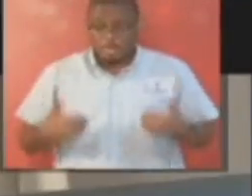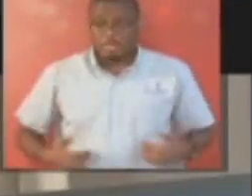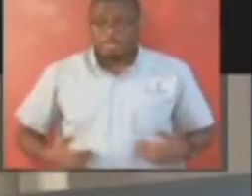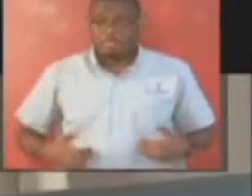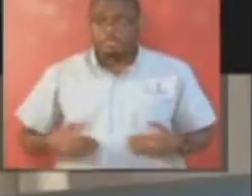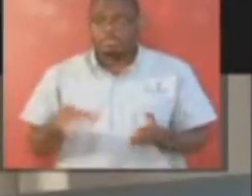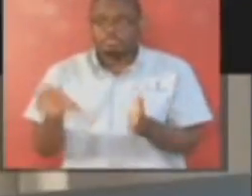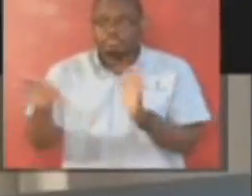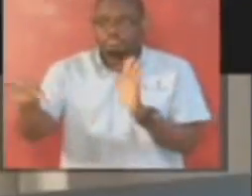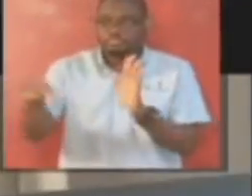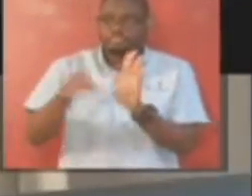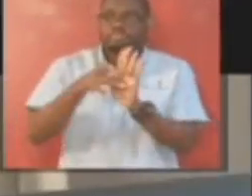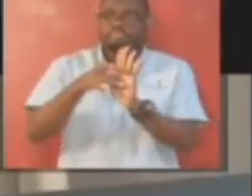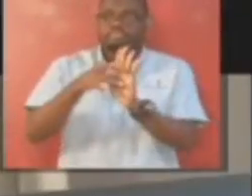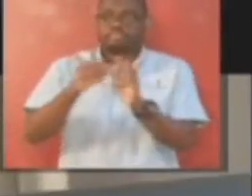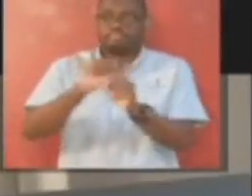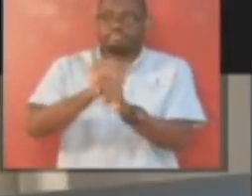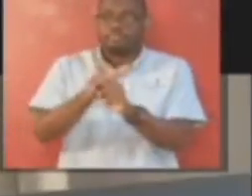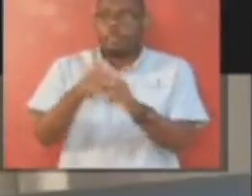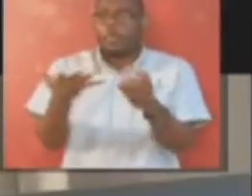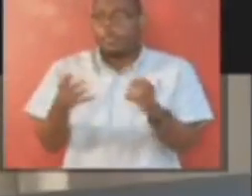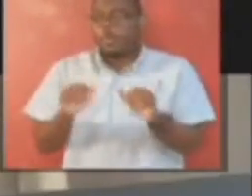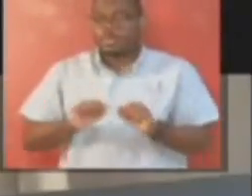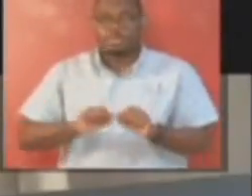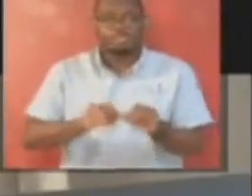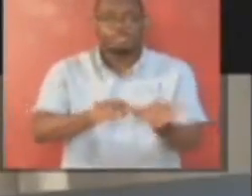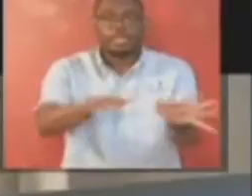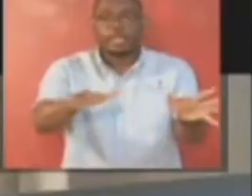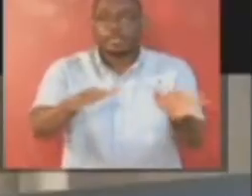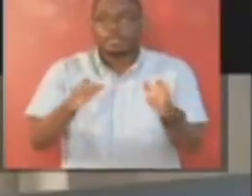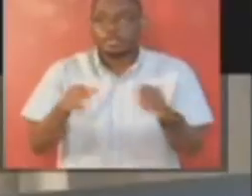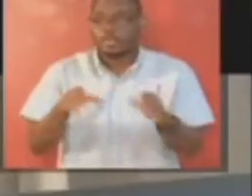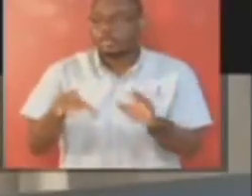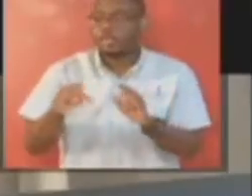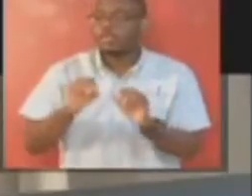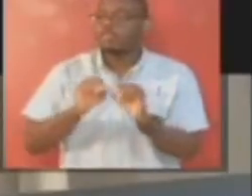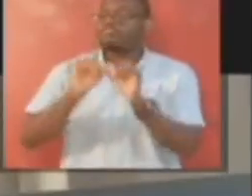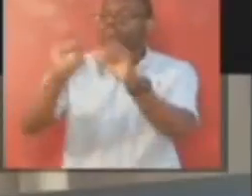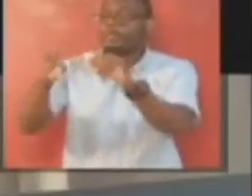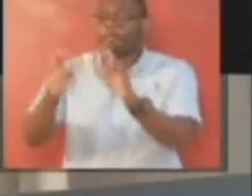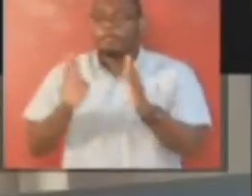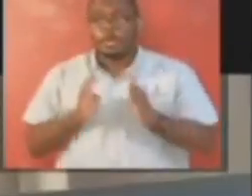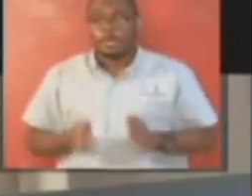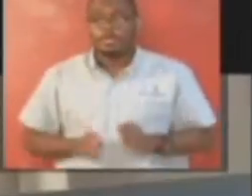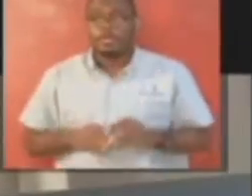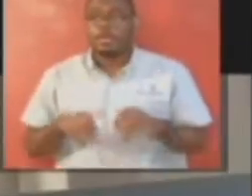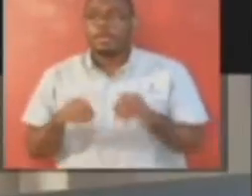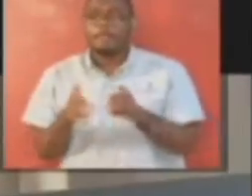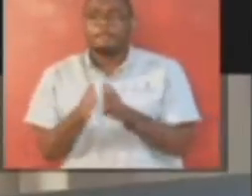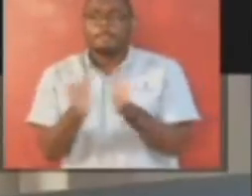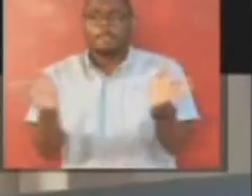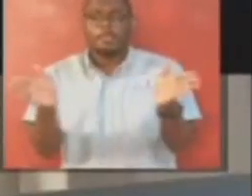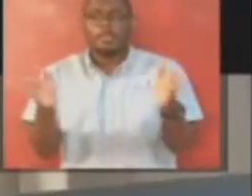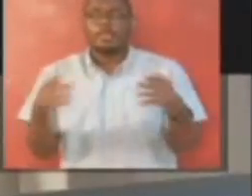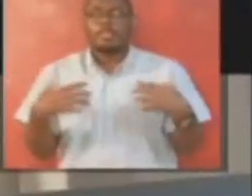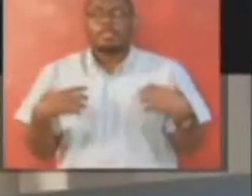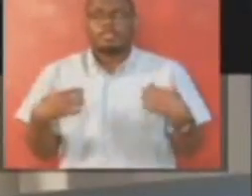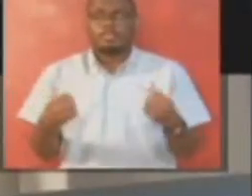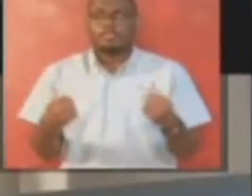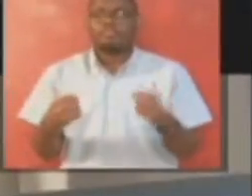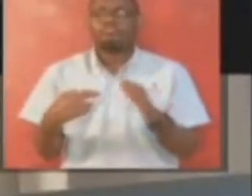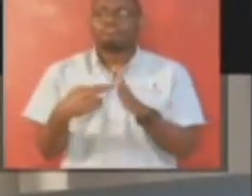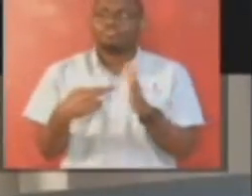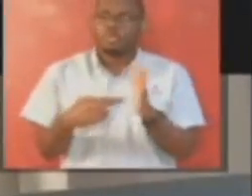to humans. Having said that, in reference to the COVID-19 public health regulations, what are the preferred or should